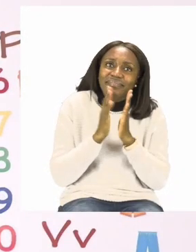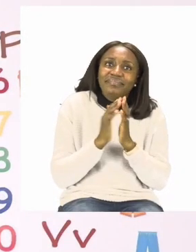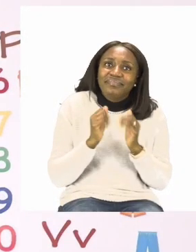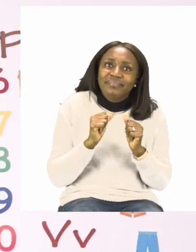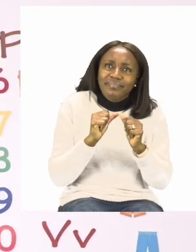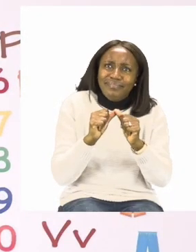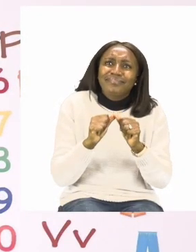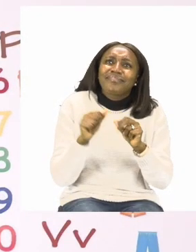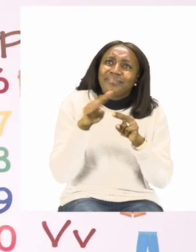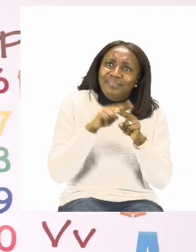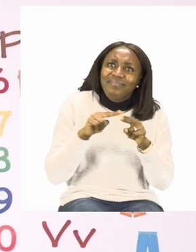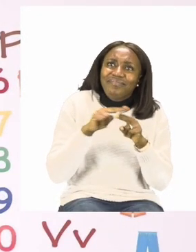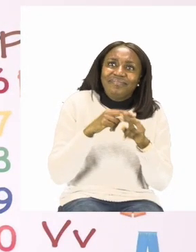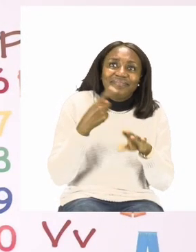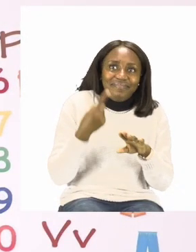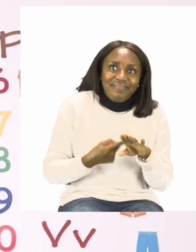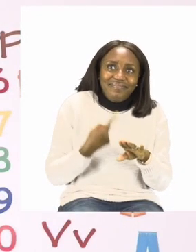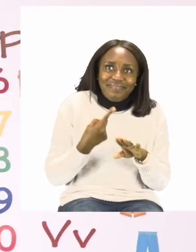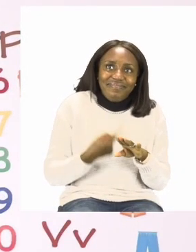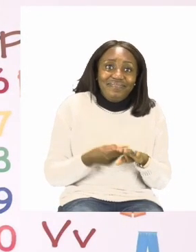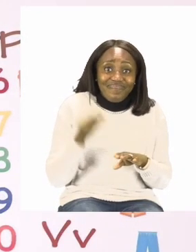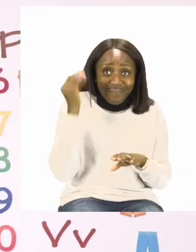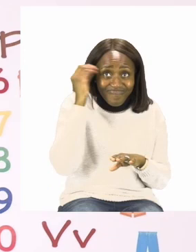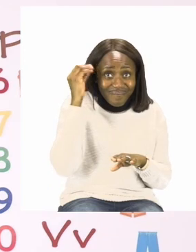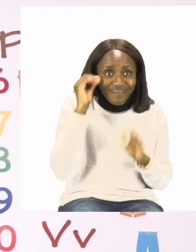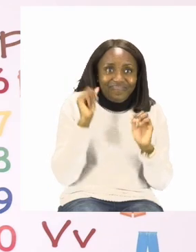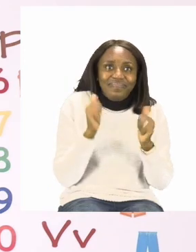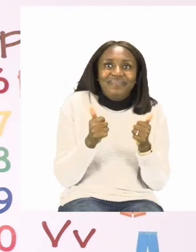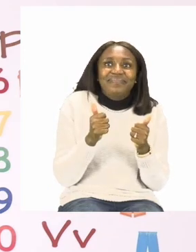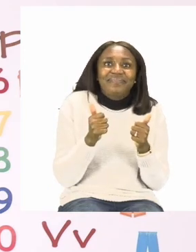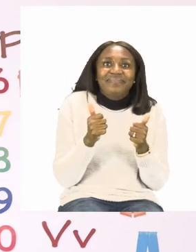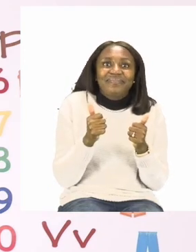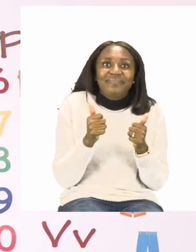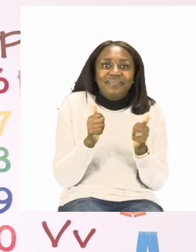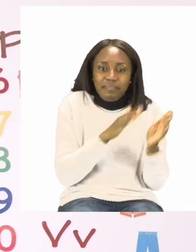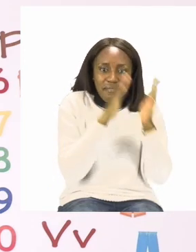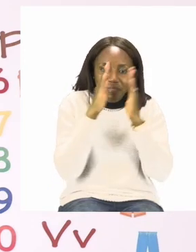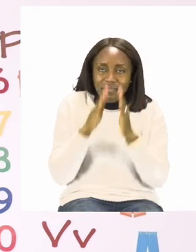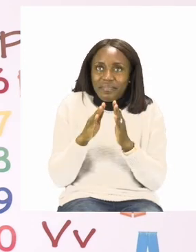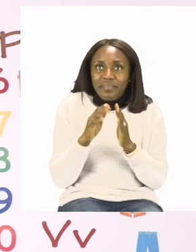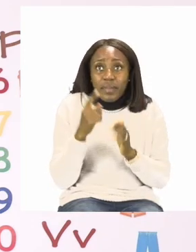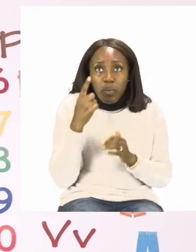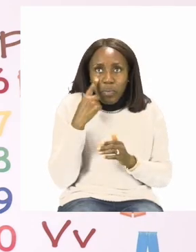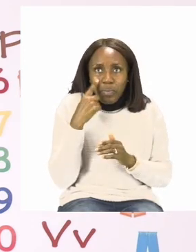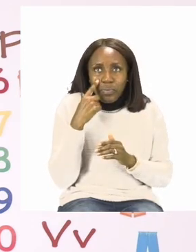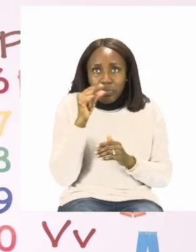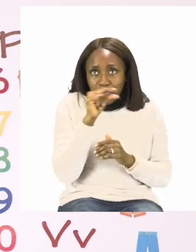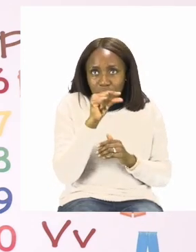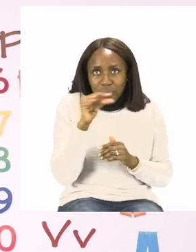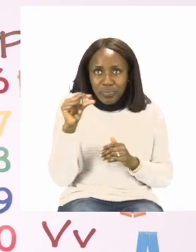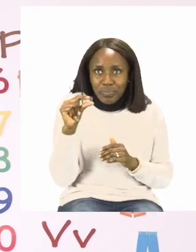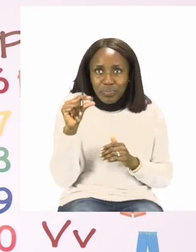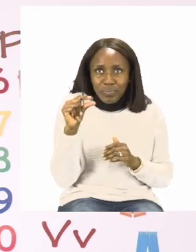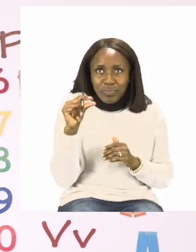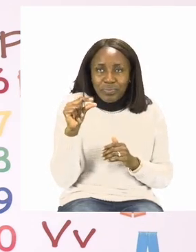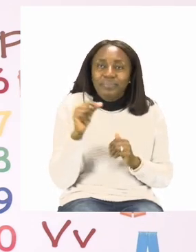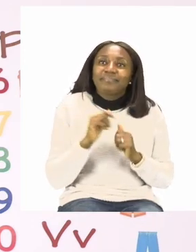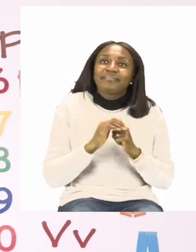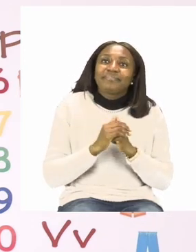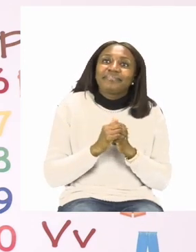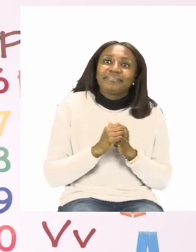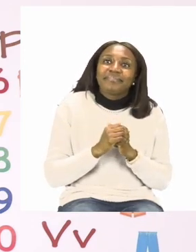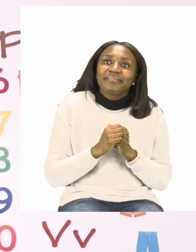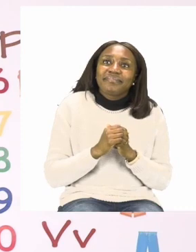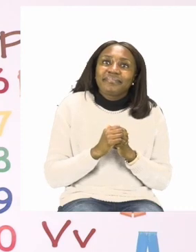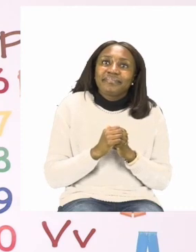them as the week goes on. Let's read our sight words so that we also know how to pronounce them and try and